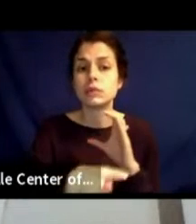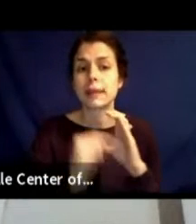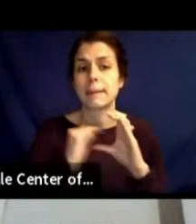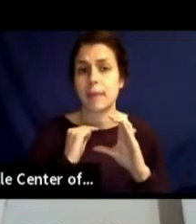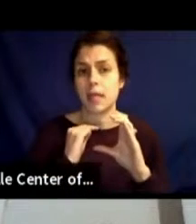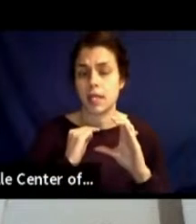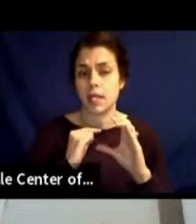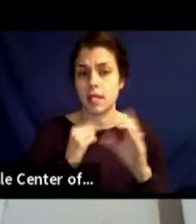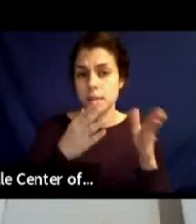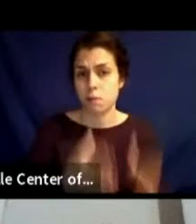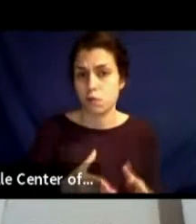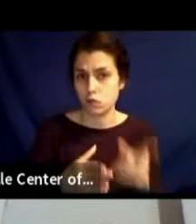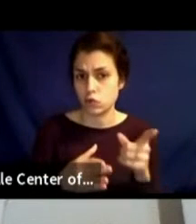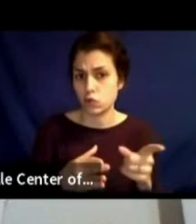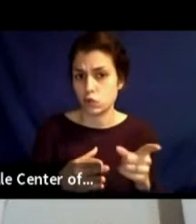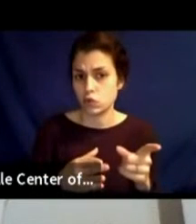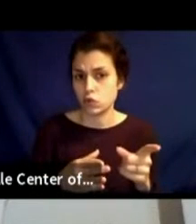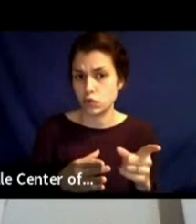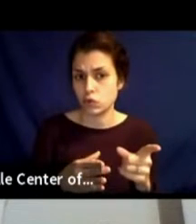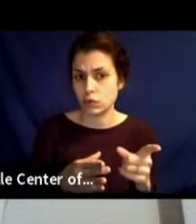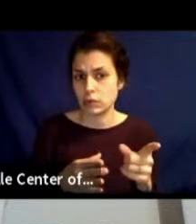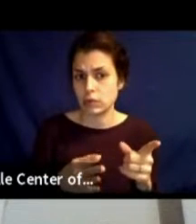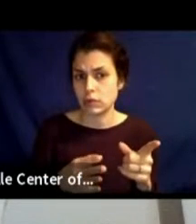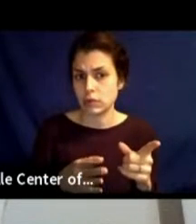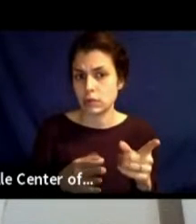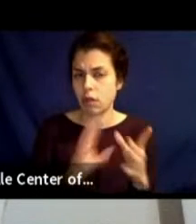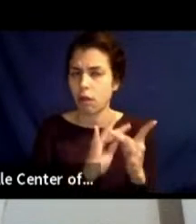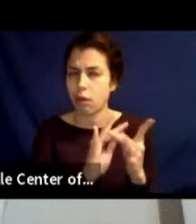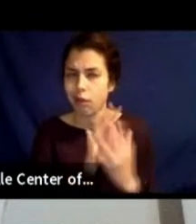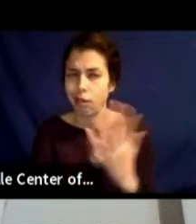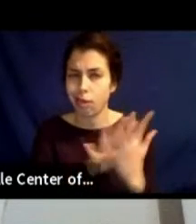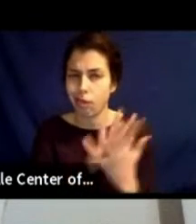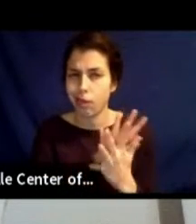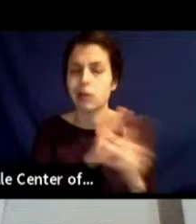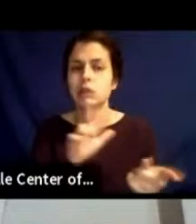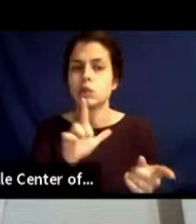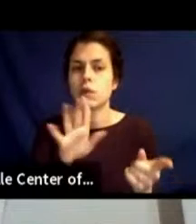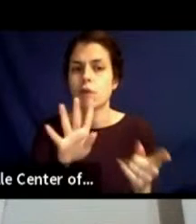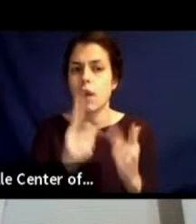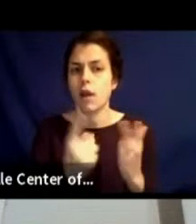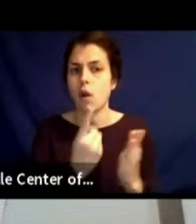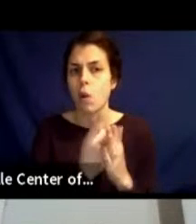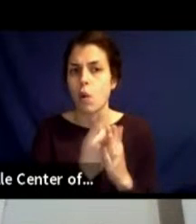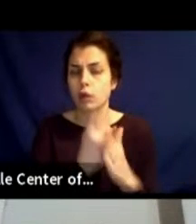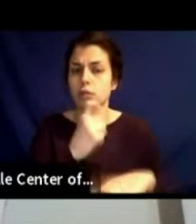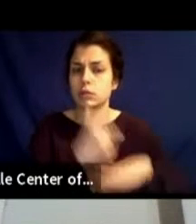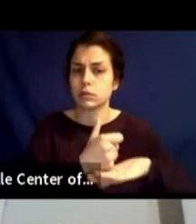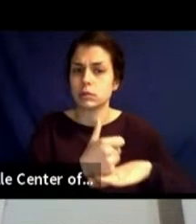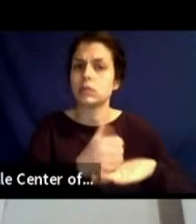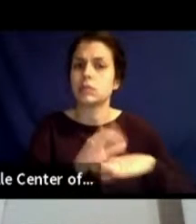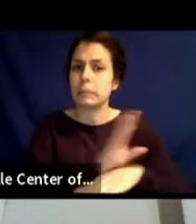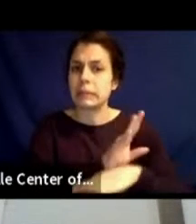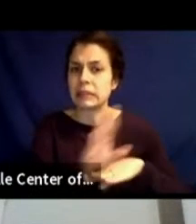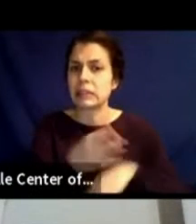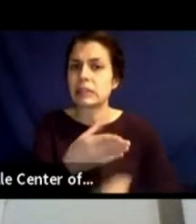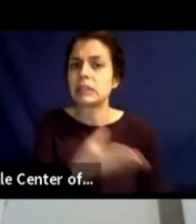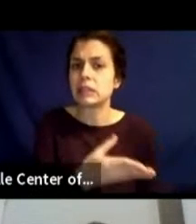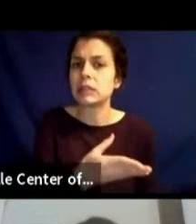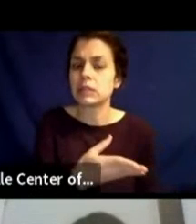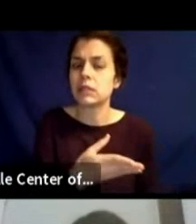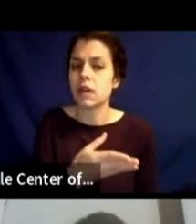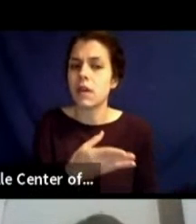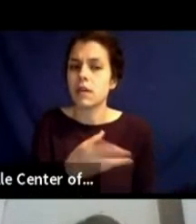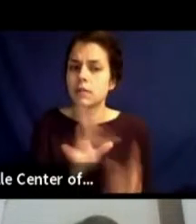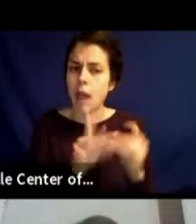just isn't on the same business model as everybody else. It's a 24-hour establishment that's they pointed out